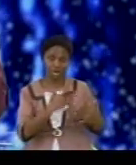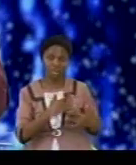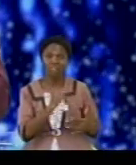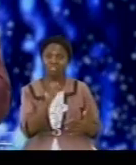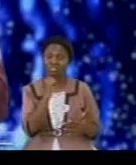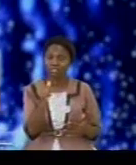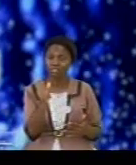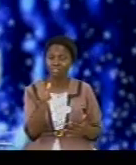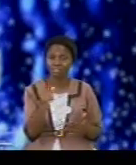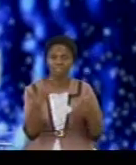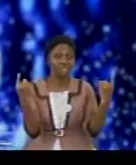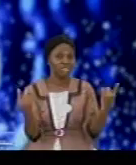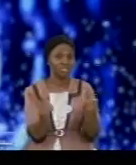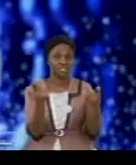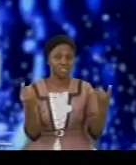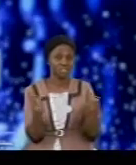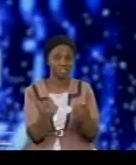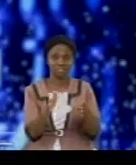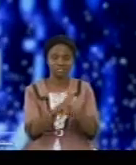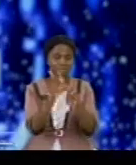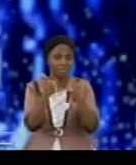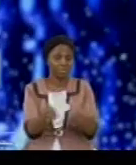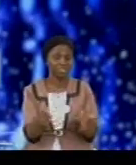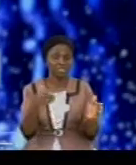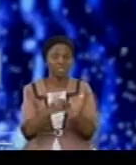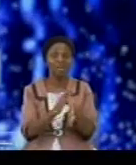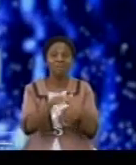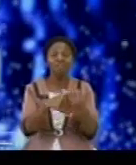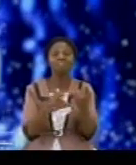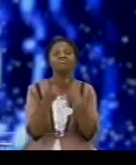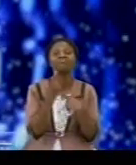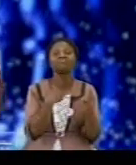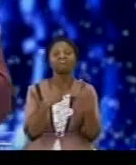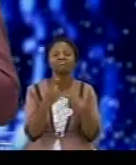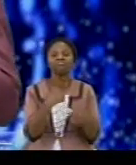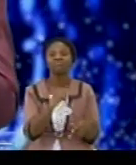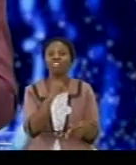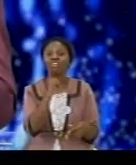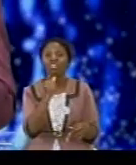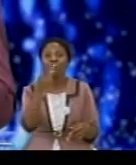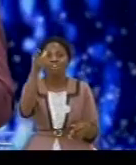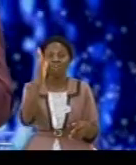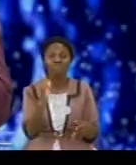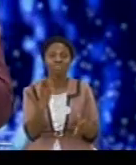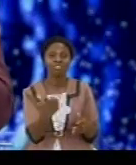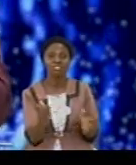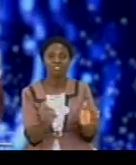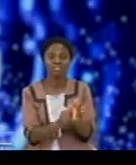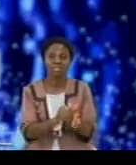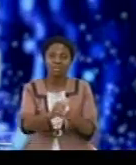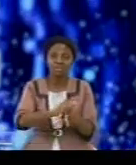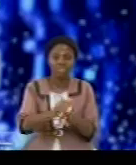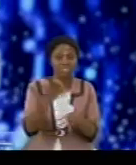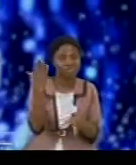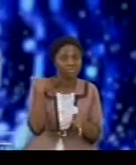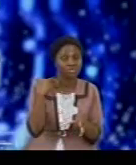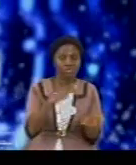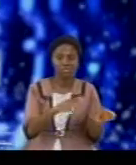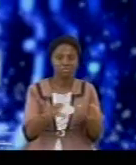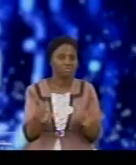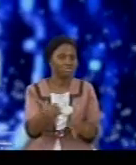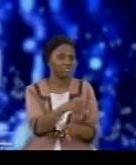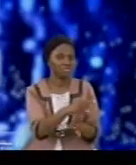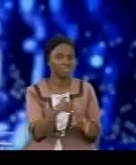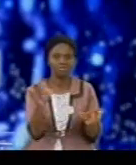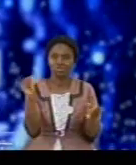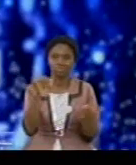has gone, and all the evil things, all the lustful things, all the ungodly things I used to do, I am doing them no more. No, it's